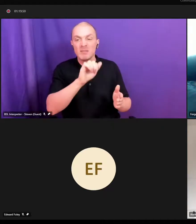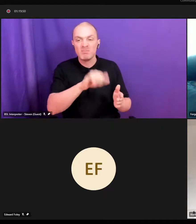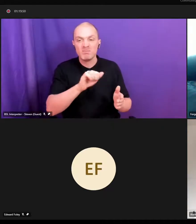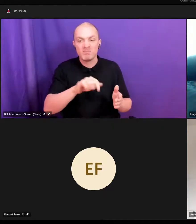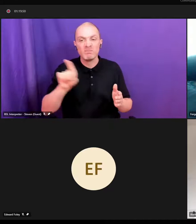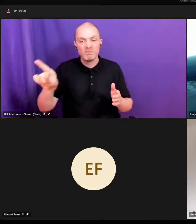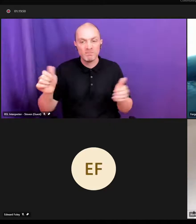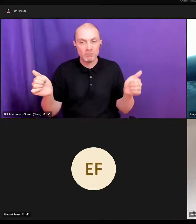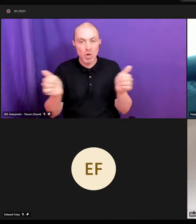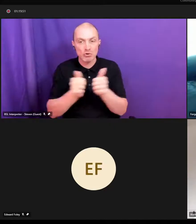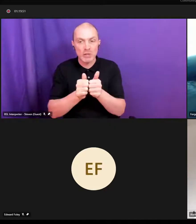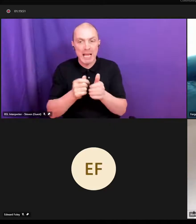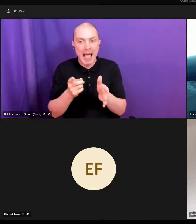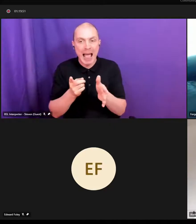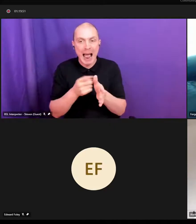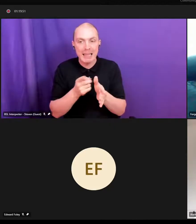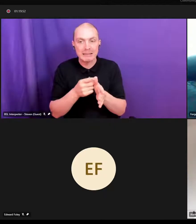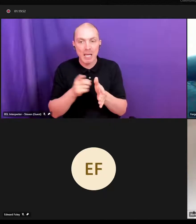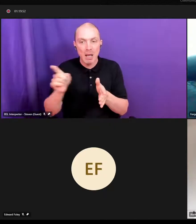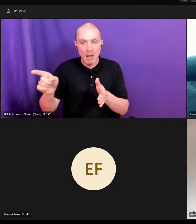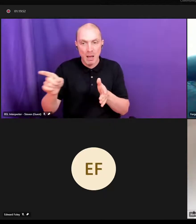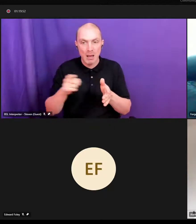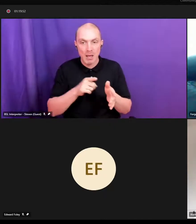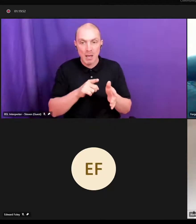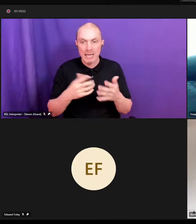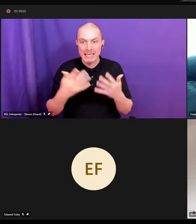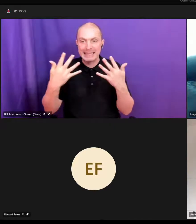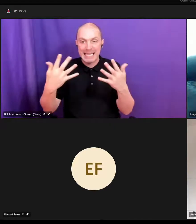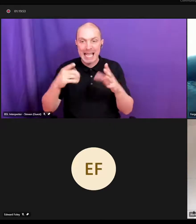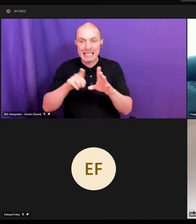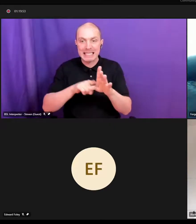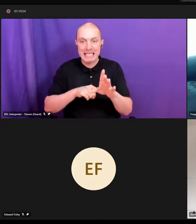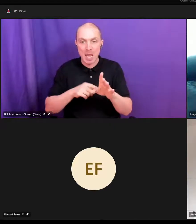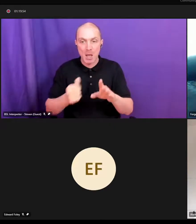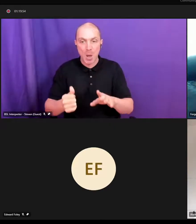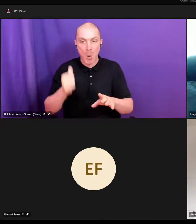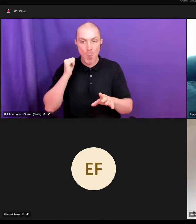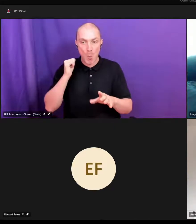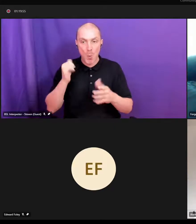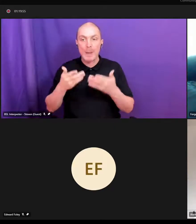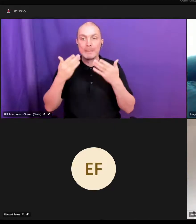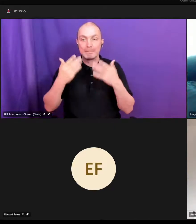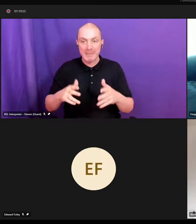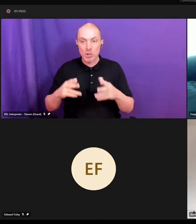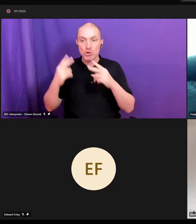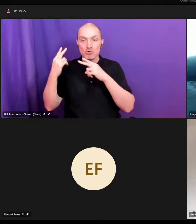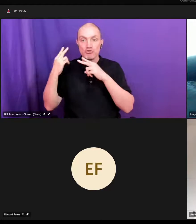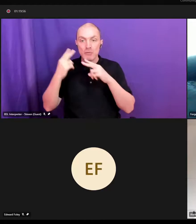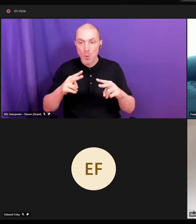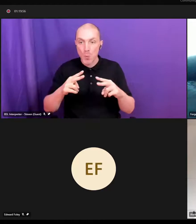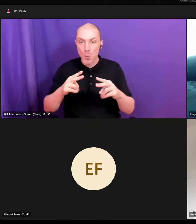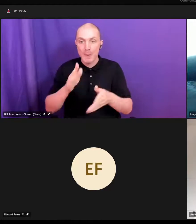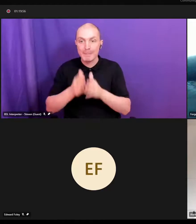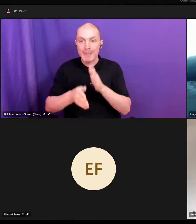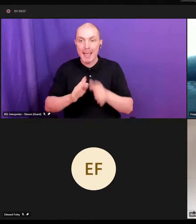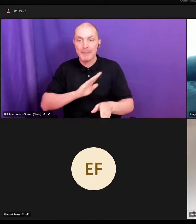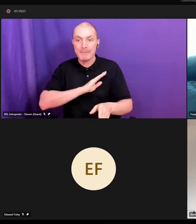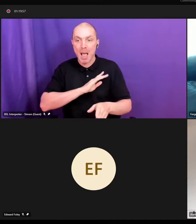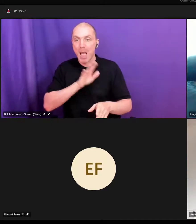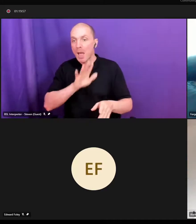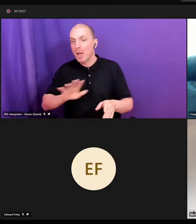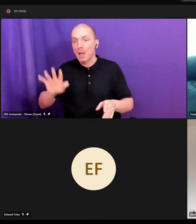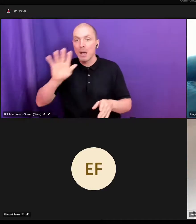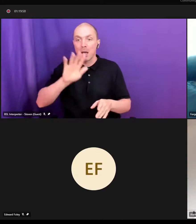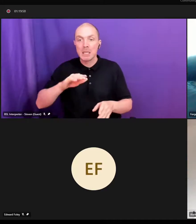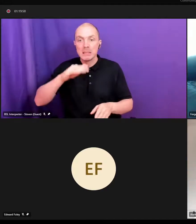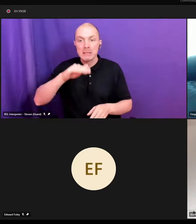that over 10 years ago the council undertook a review of all the play areas in South Lanarkshire, and they took a decision